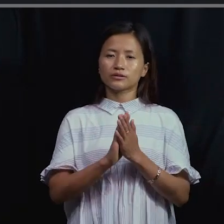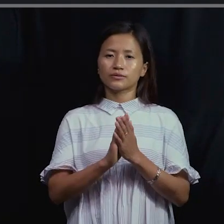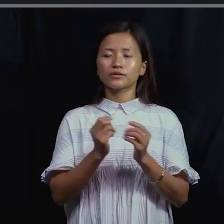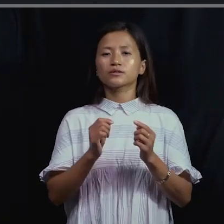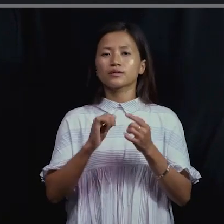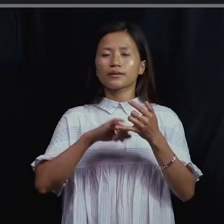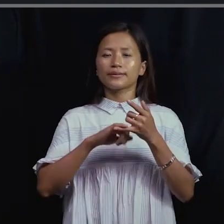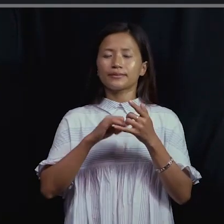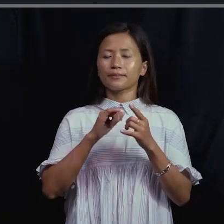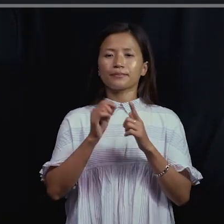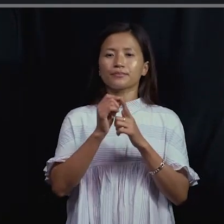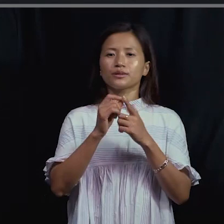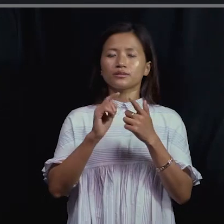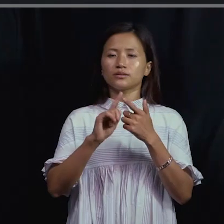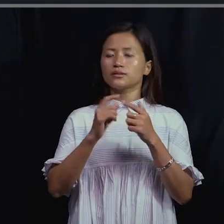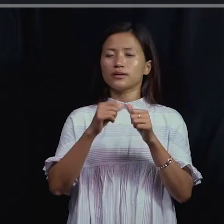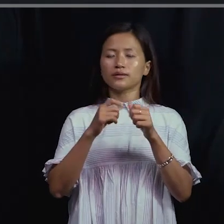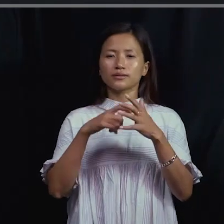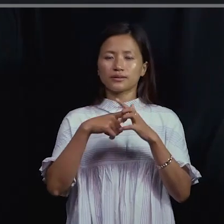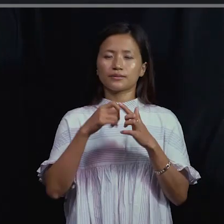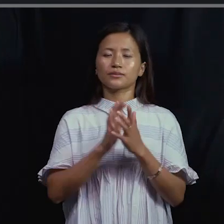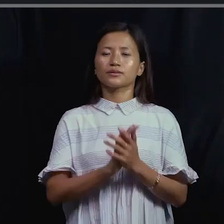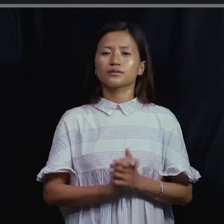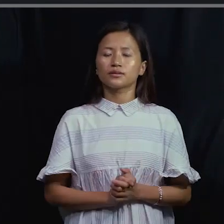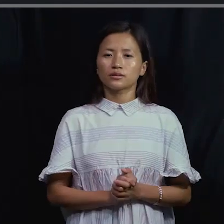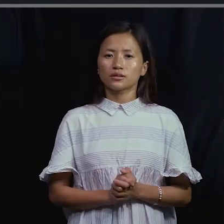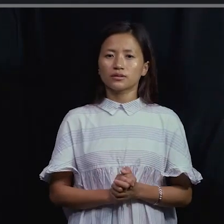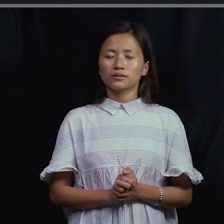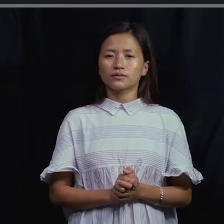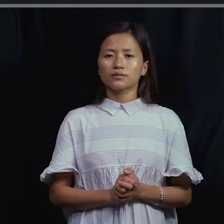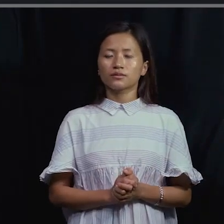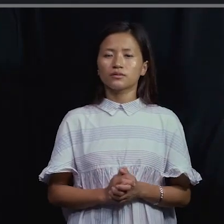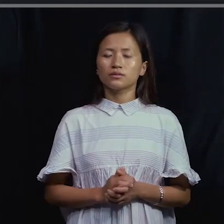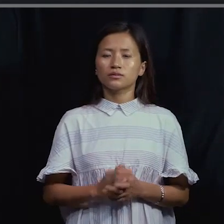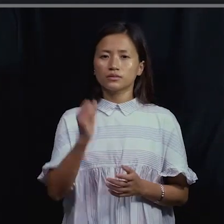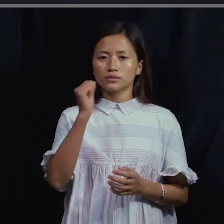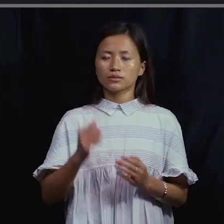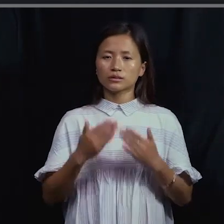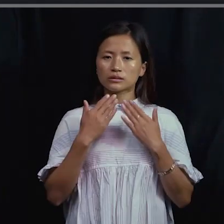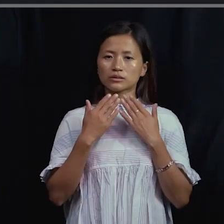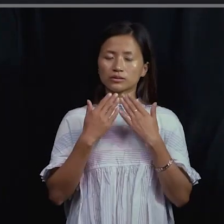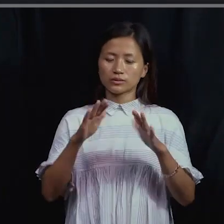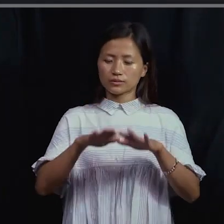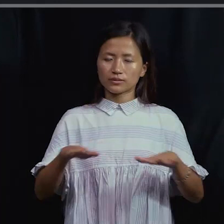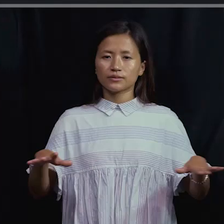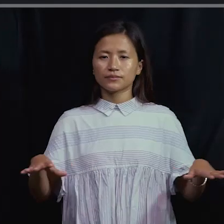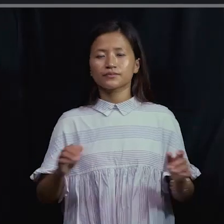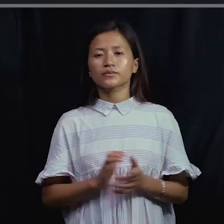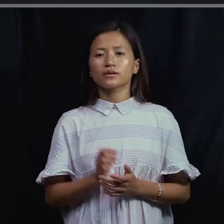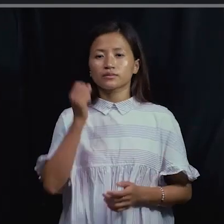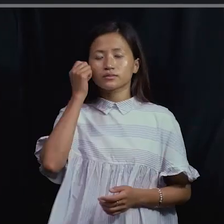okay? So that is the intellectual development in the adolescent. So students, you have understood